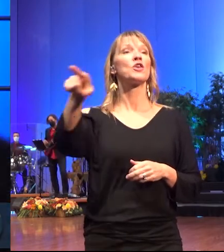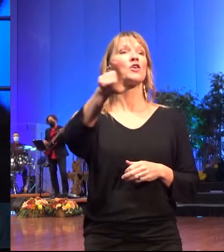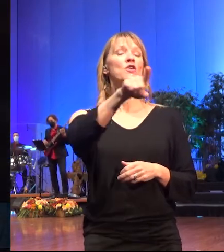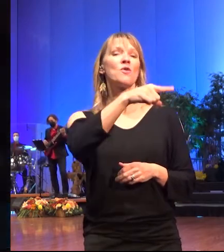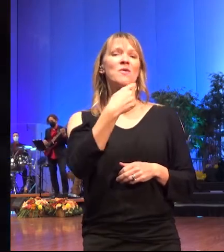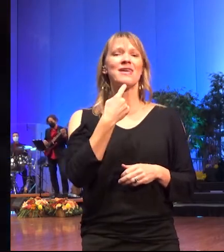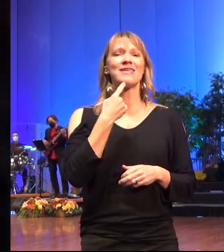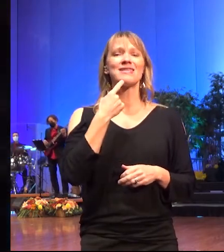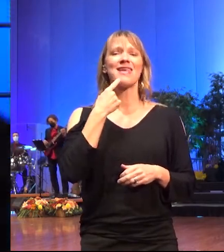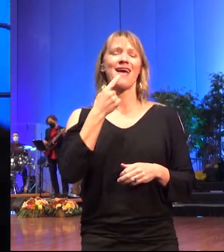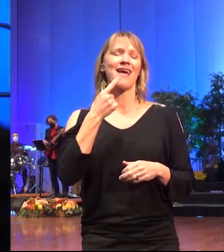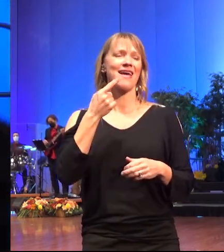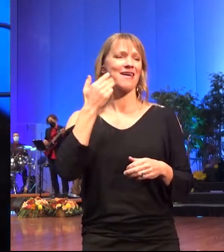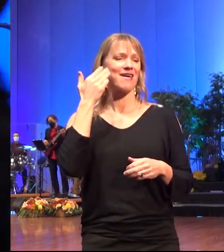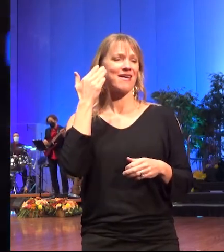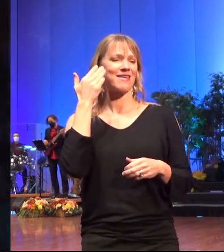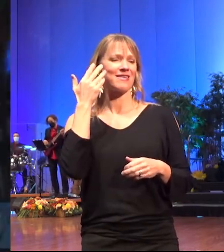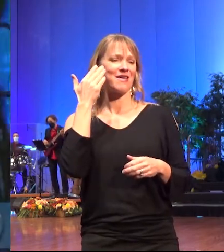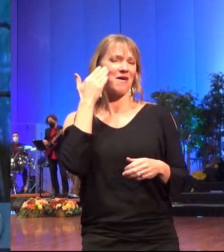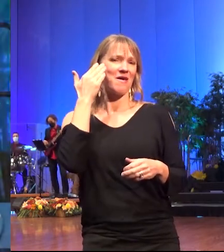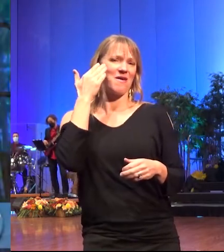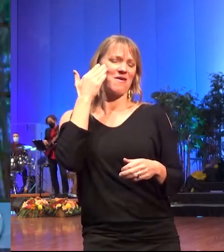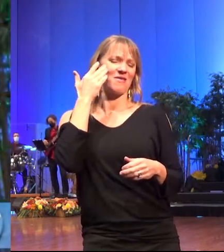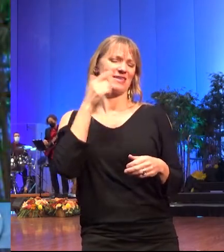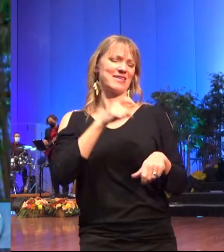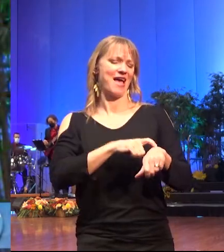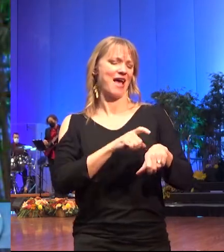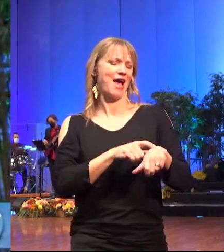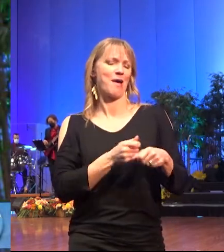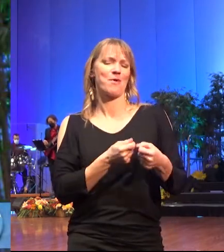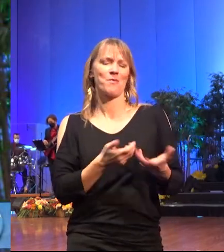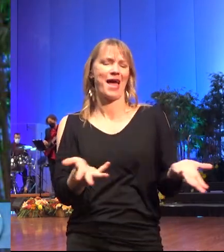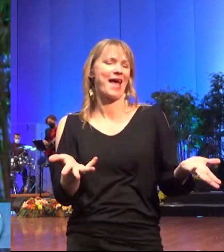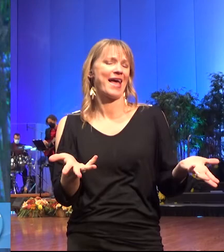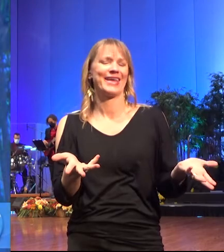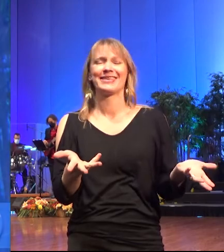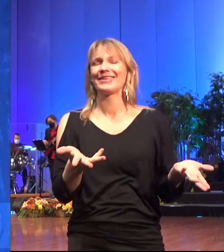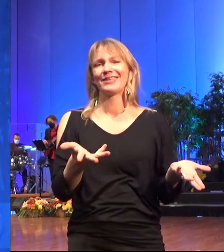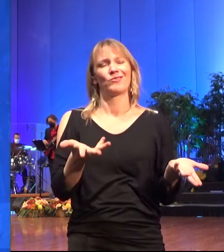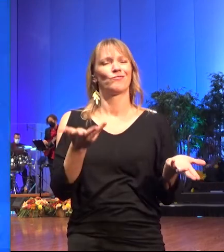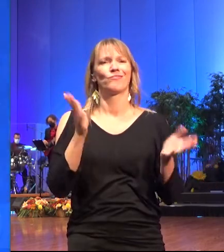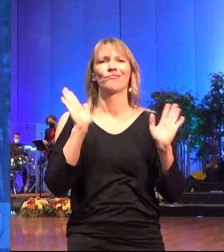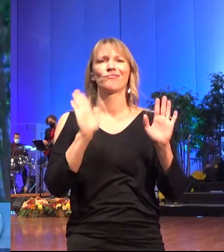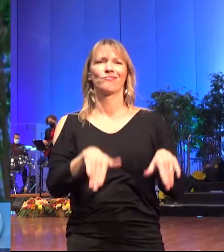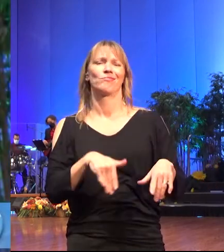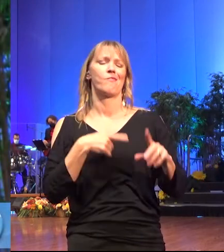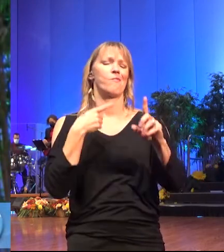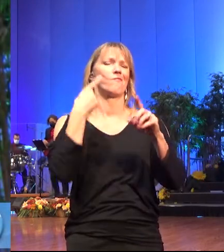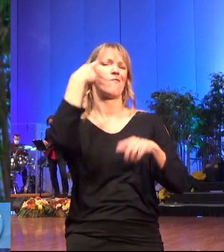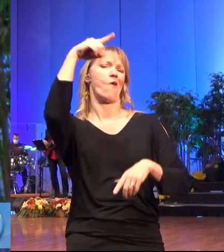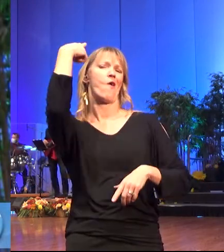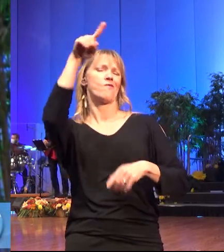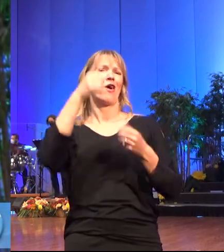You say, I know it's a waste of time. There's no use trying.